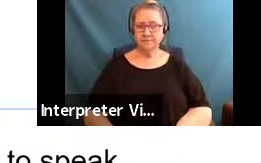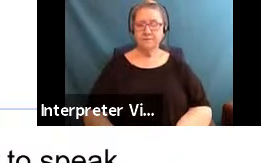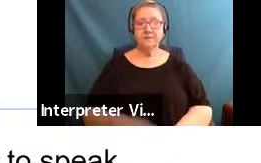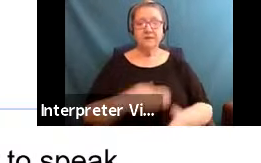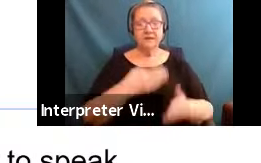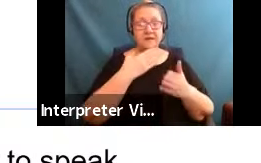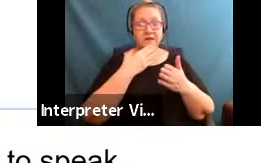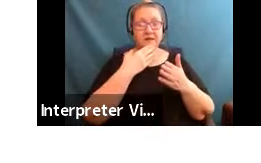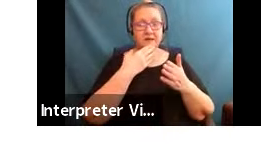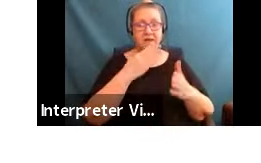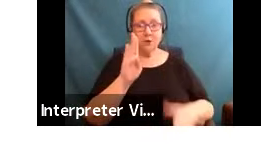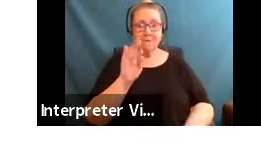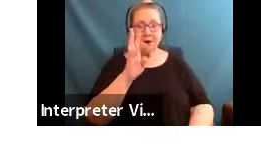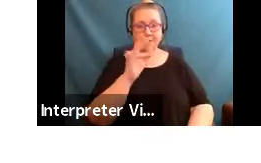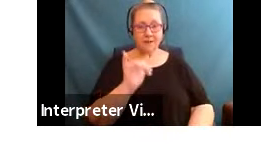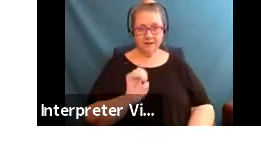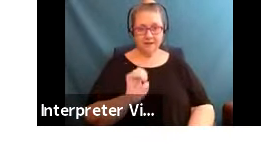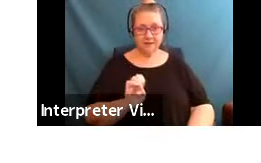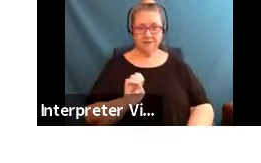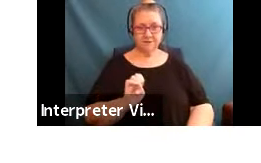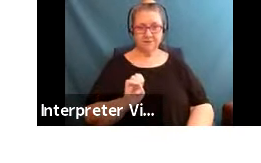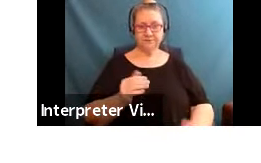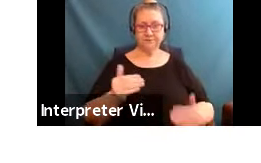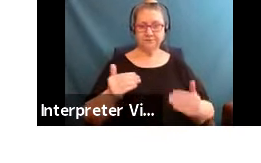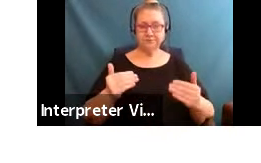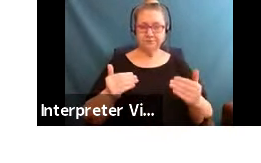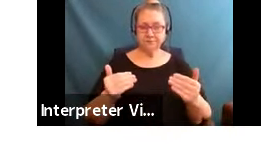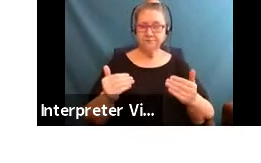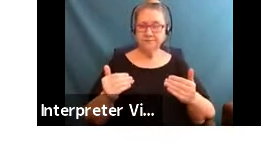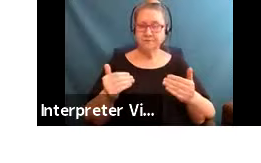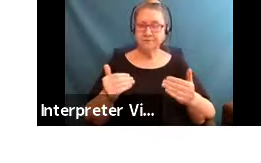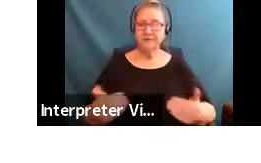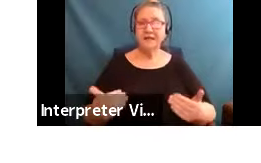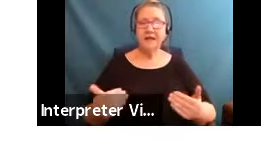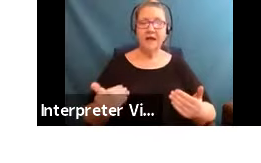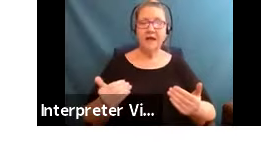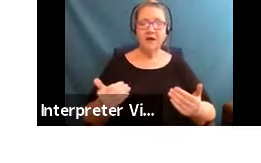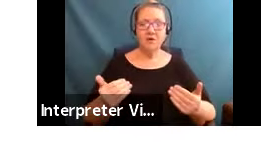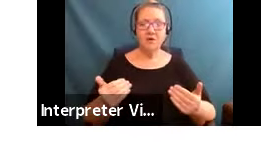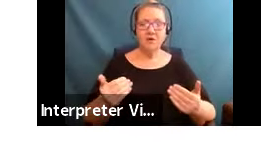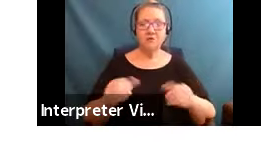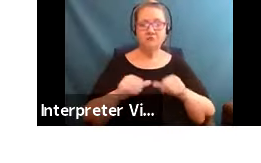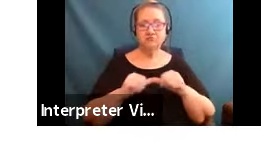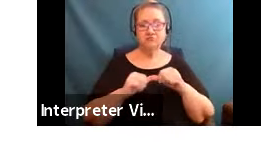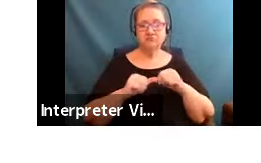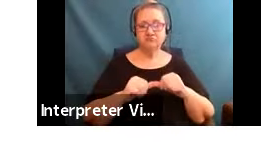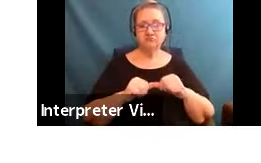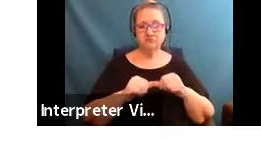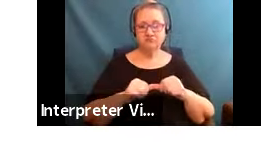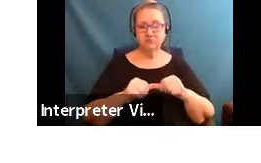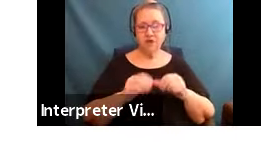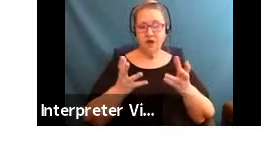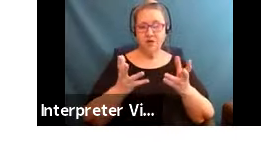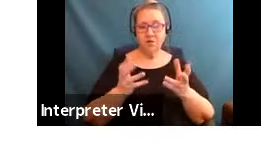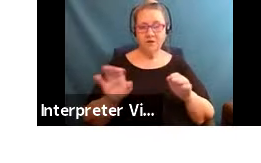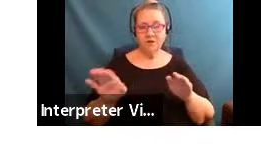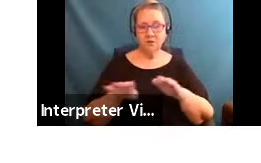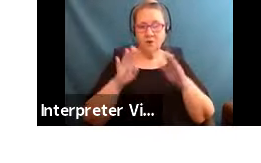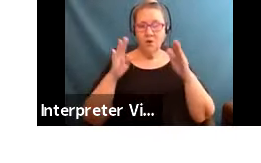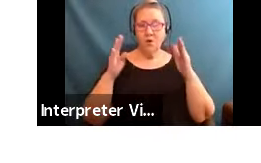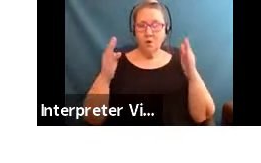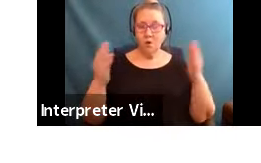Thank you so much, Bobby. And now as we move forward, I want to open